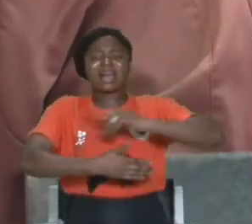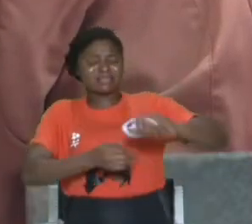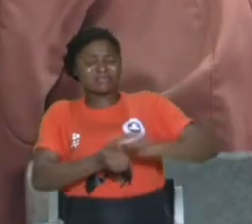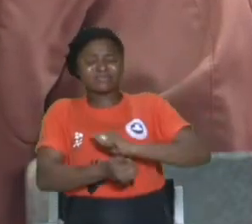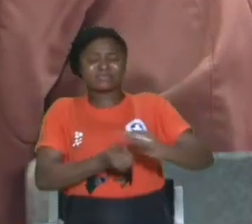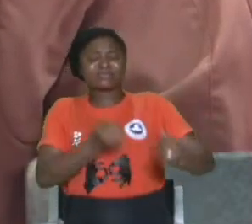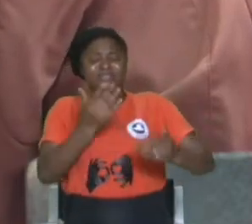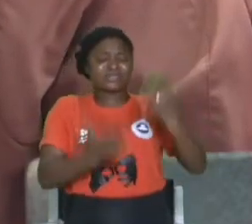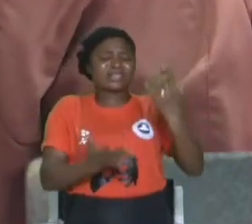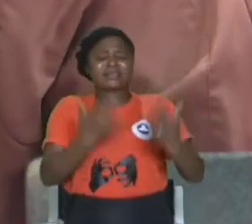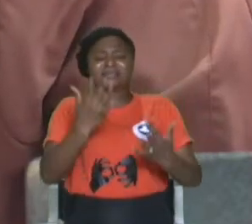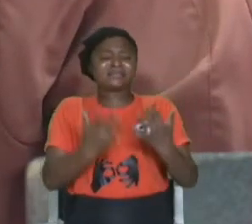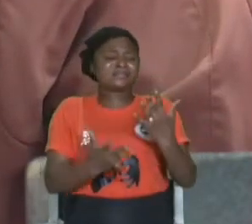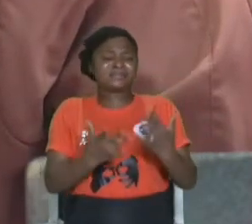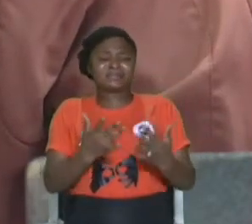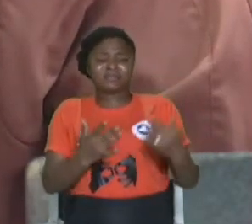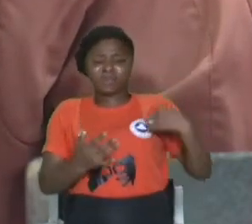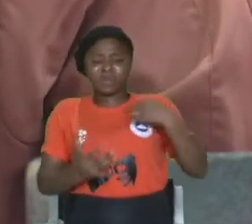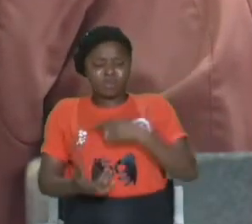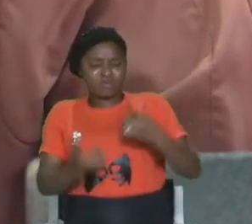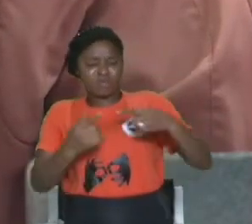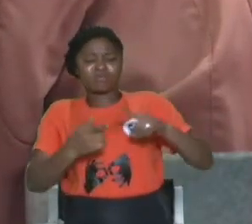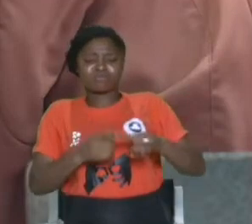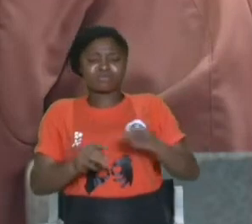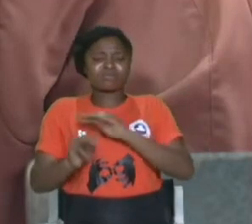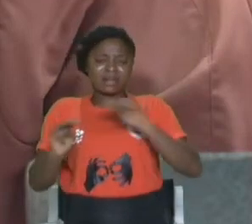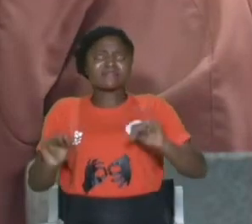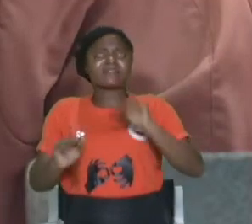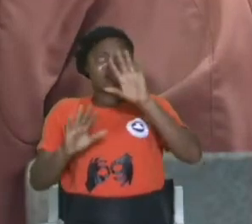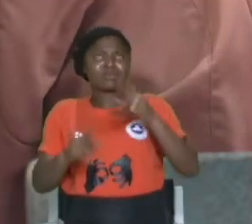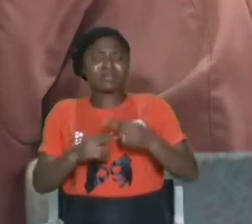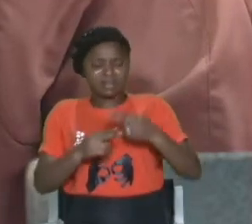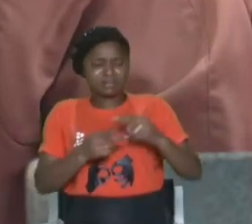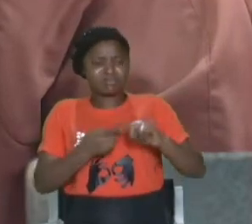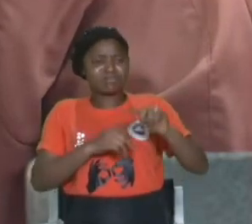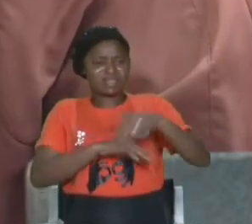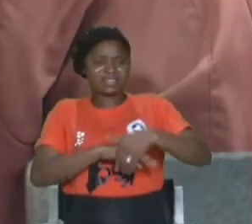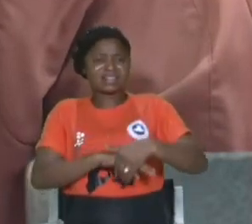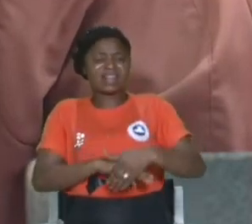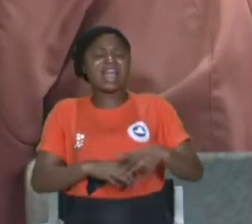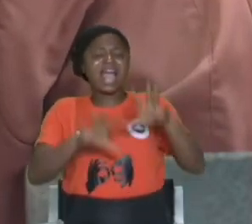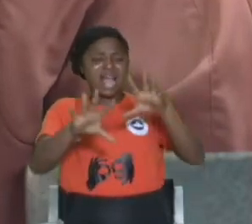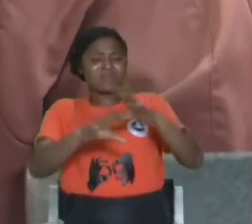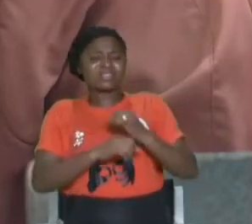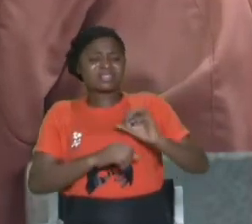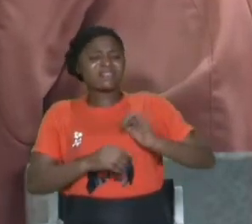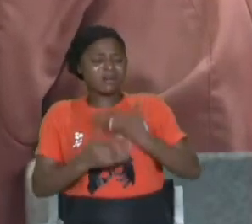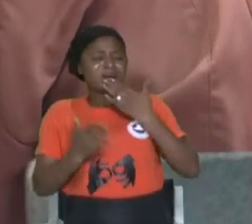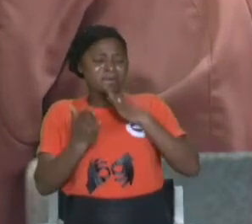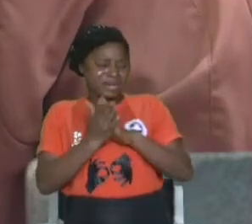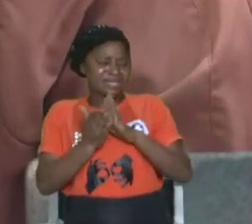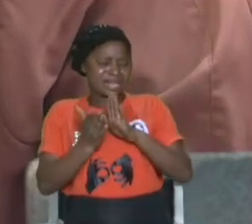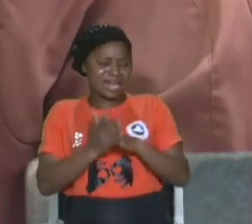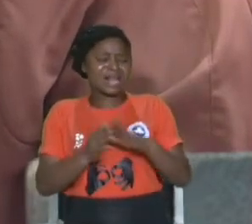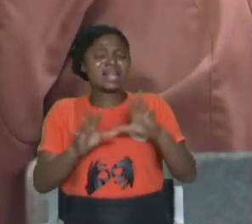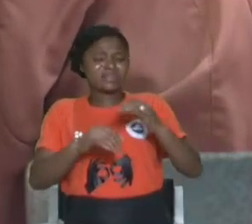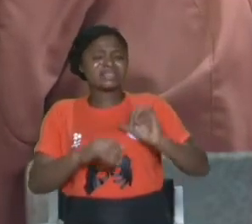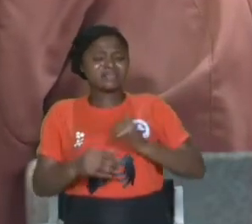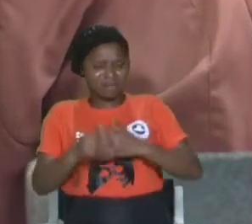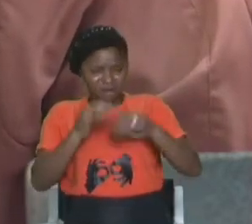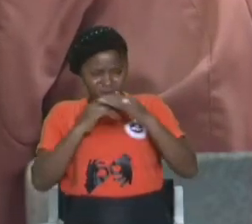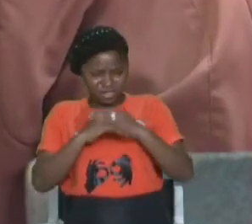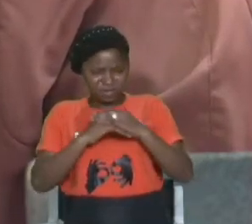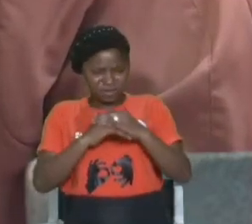consuming fire. We've come to magnify your name tonight. Receive our praise, receive our